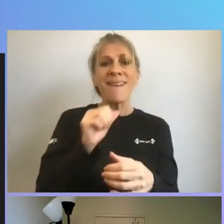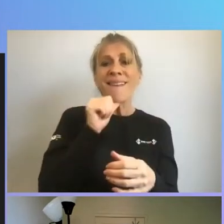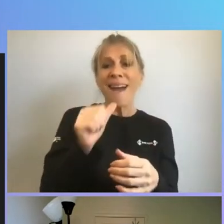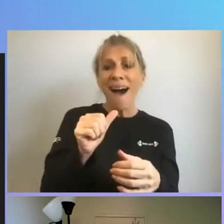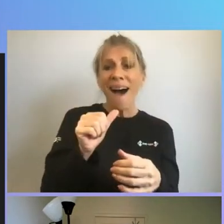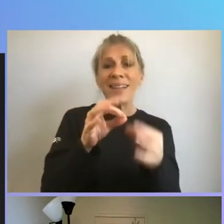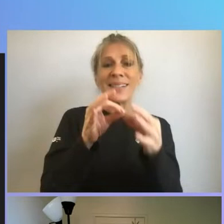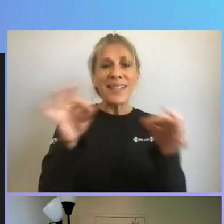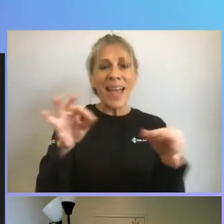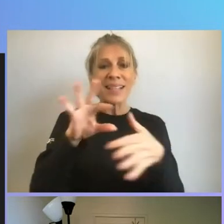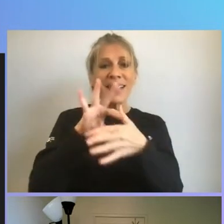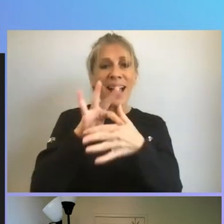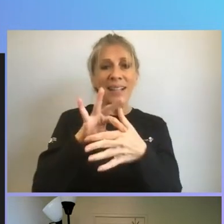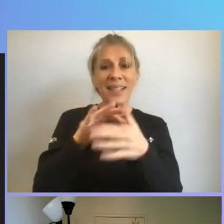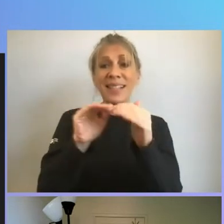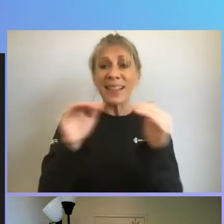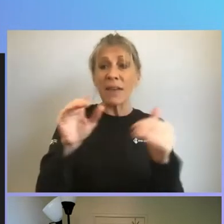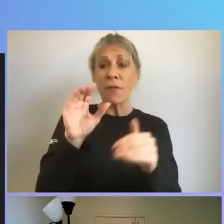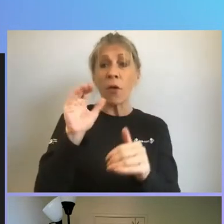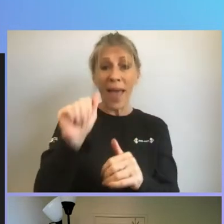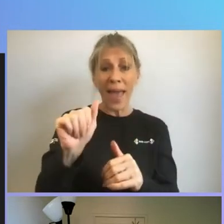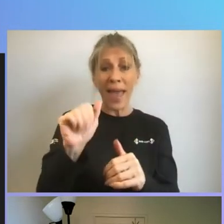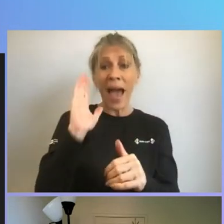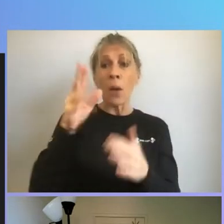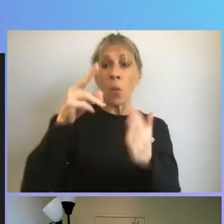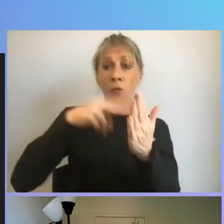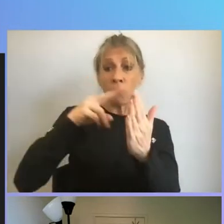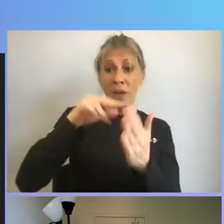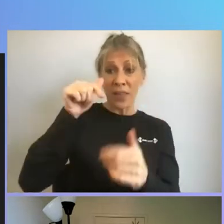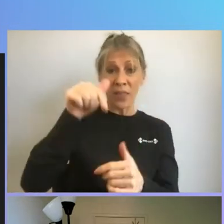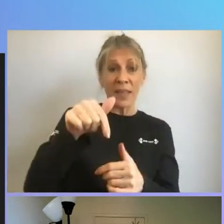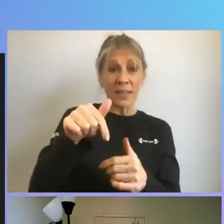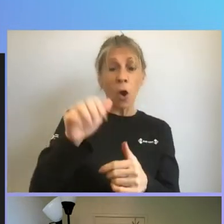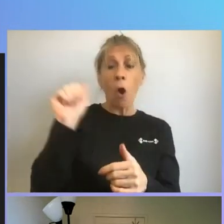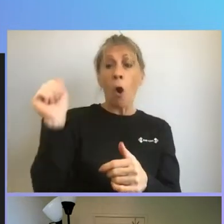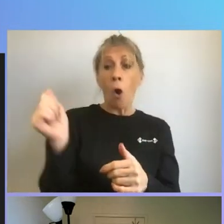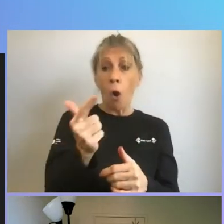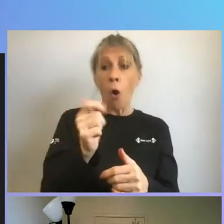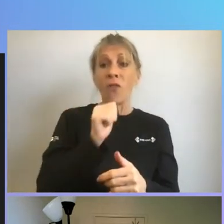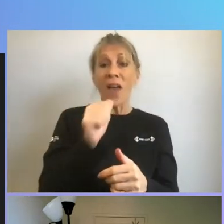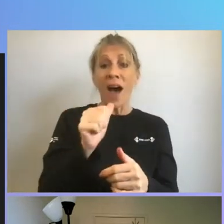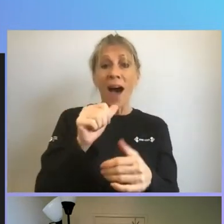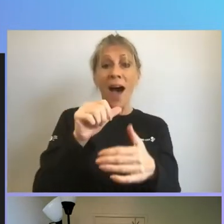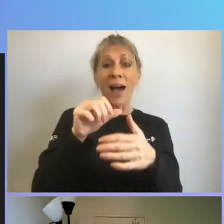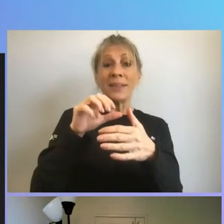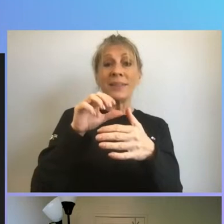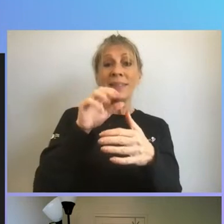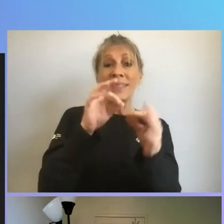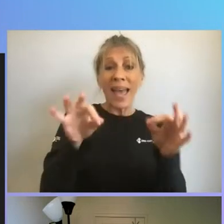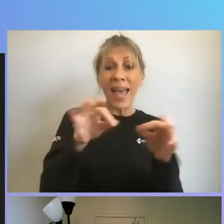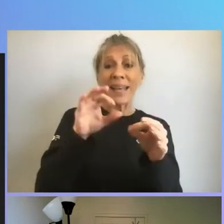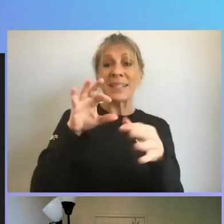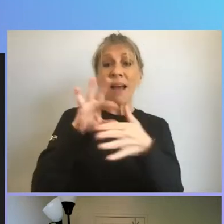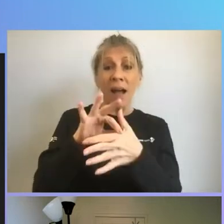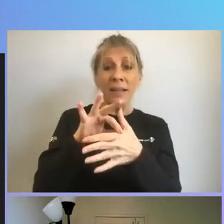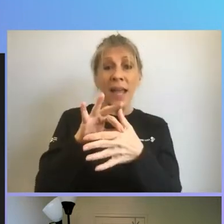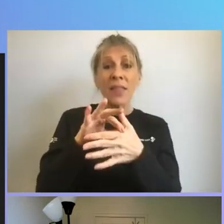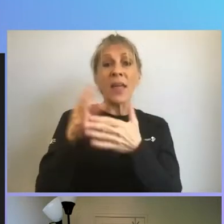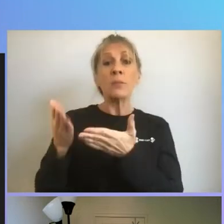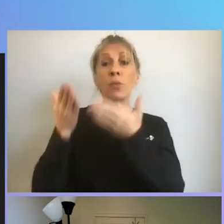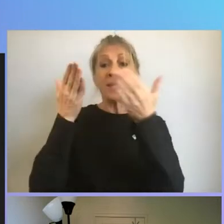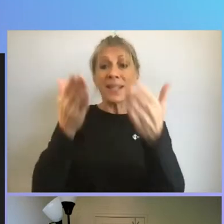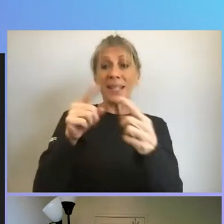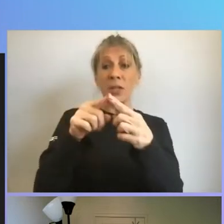content level A. And I'm just going to read that criteria. All non-text content that is presented to the